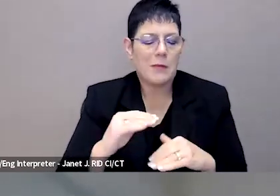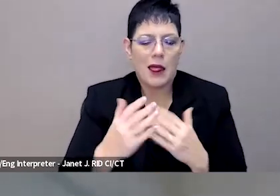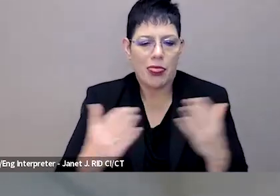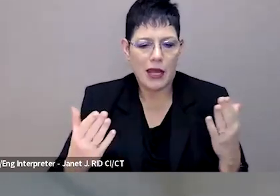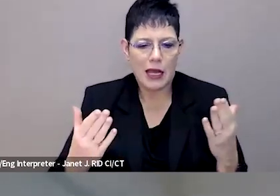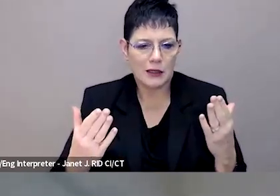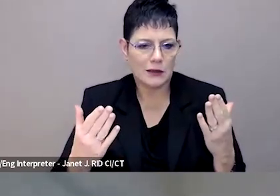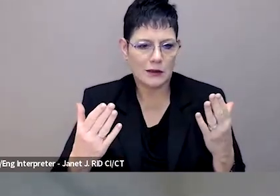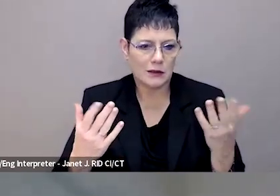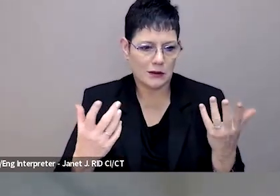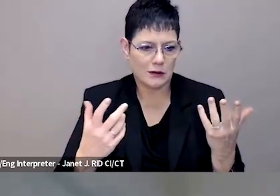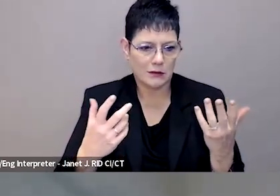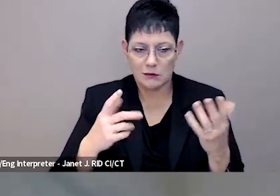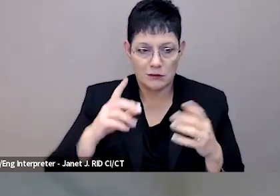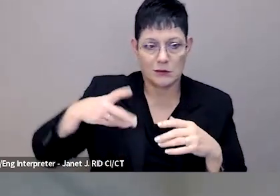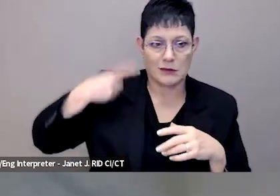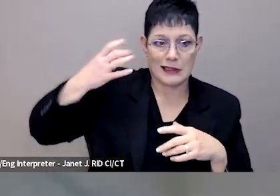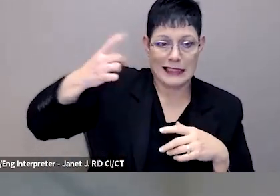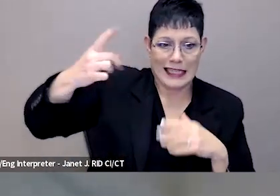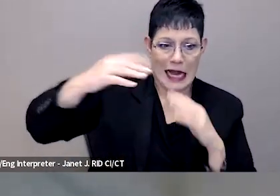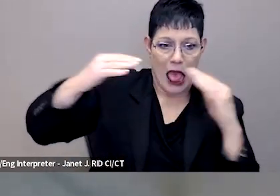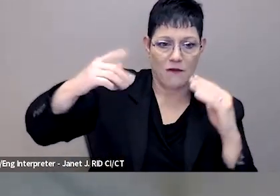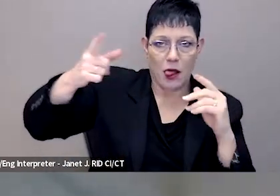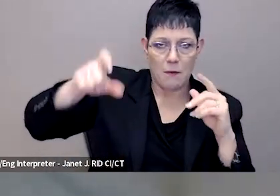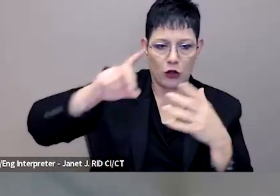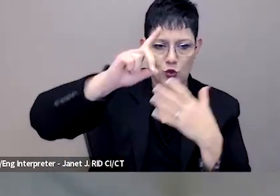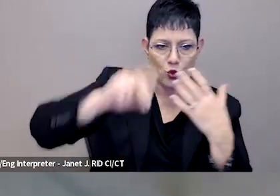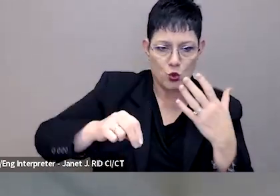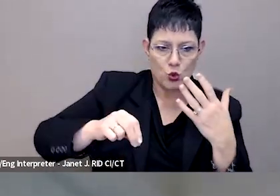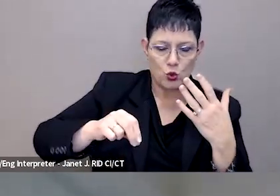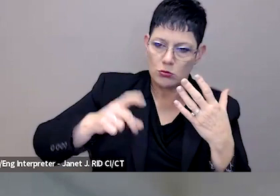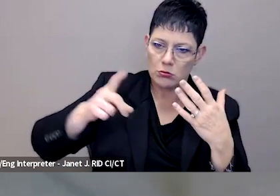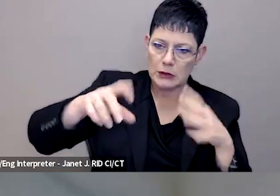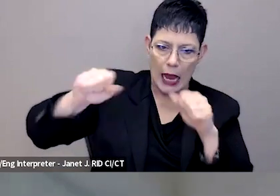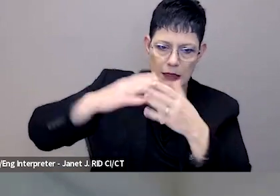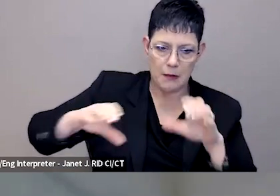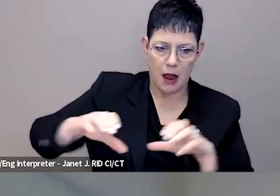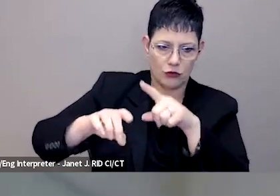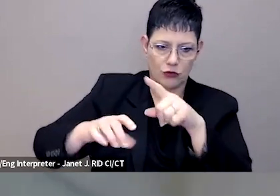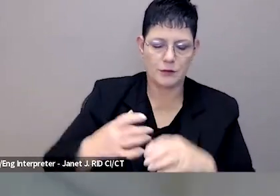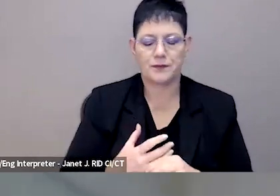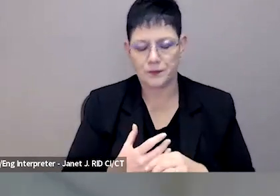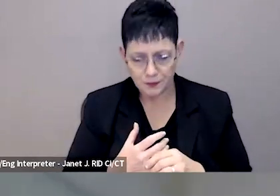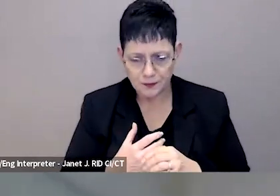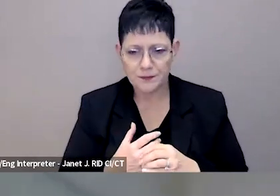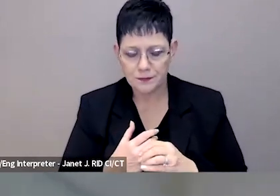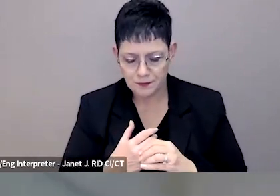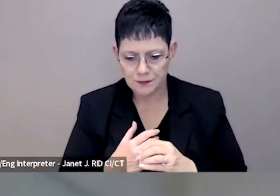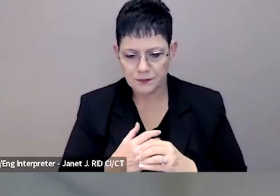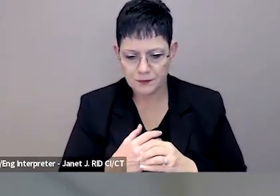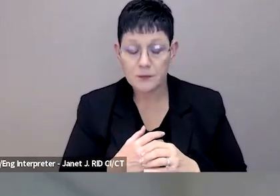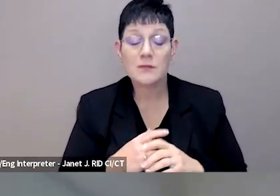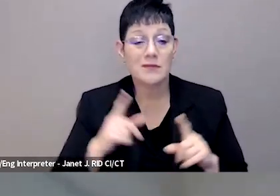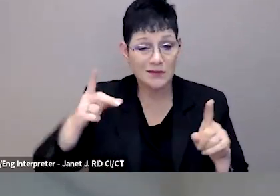needed at the federal level for our federal partners to own and implement. And what I want to say about that on the